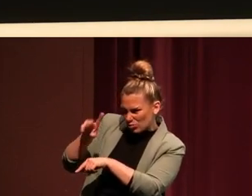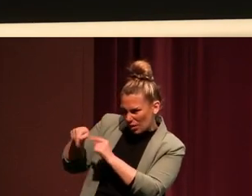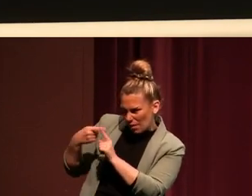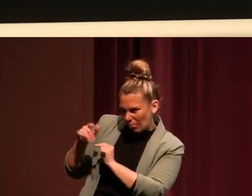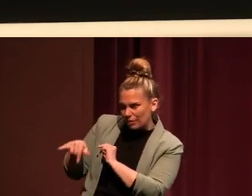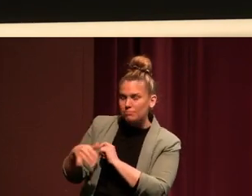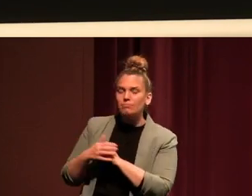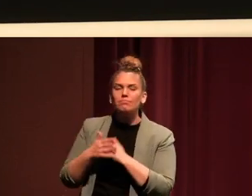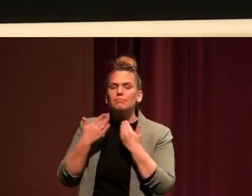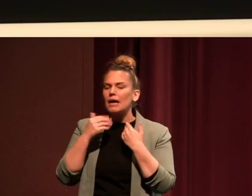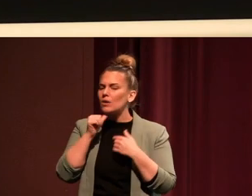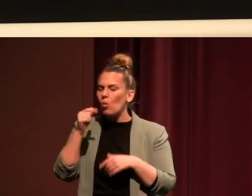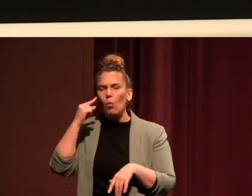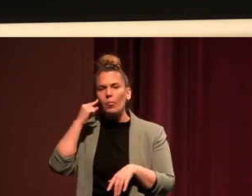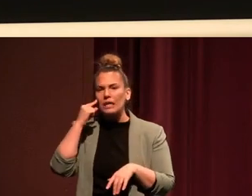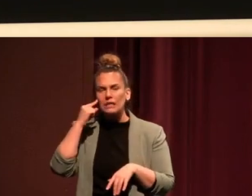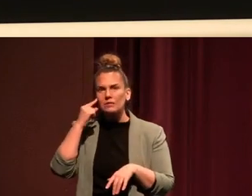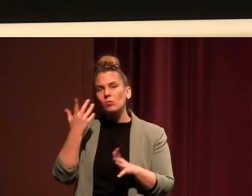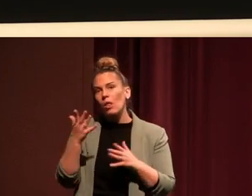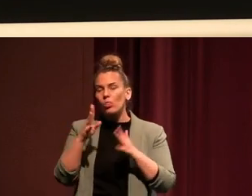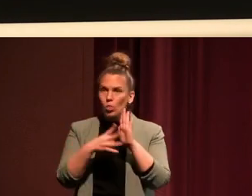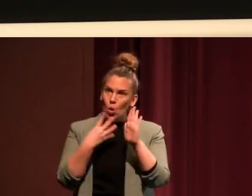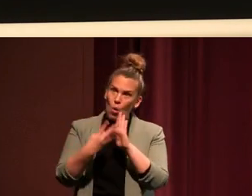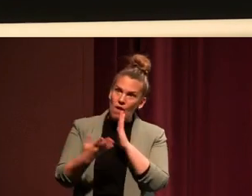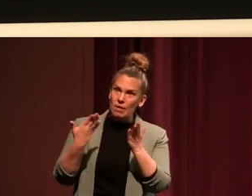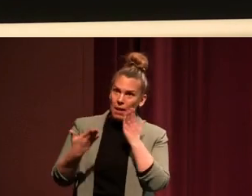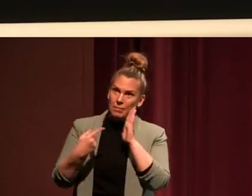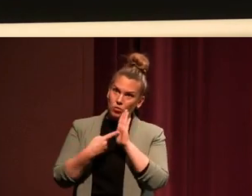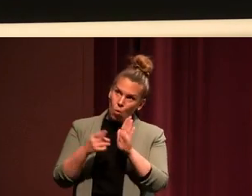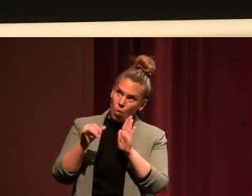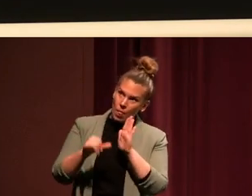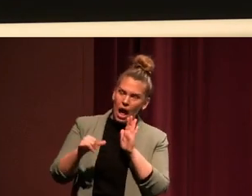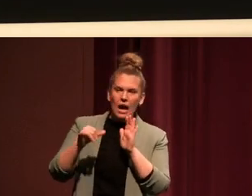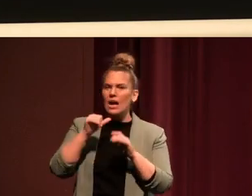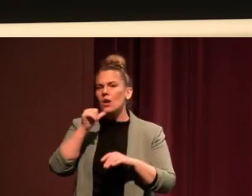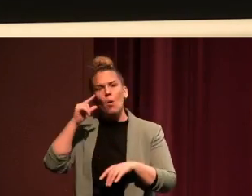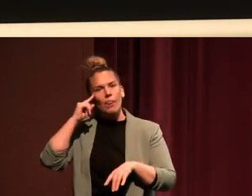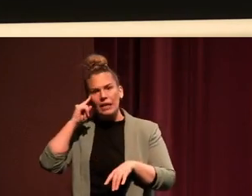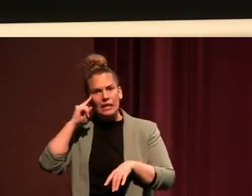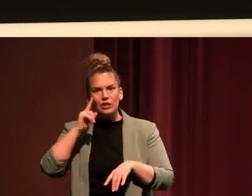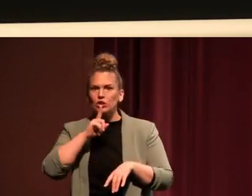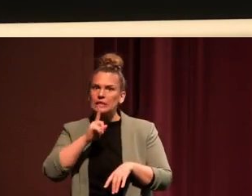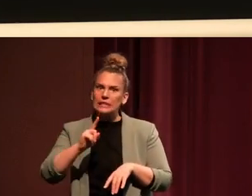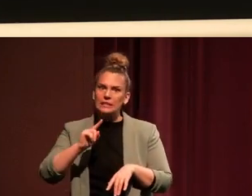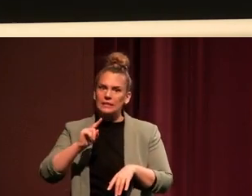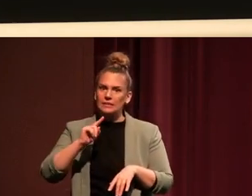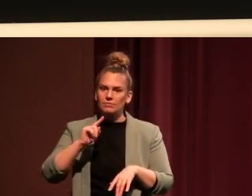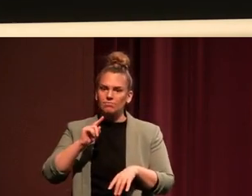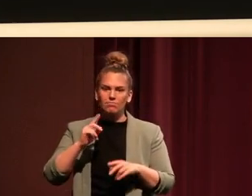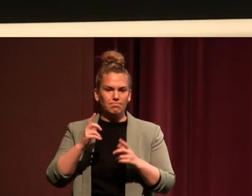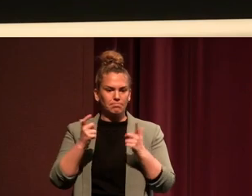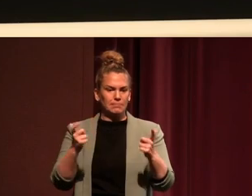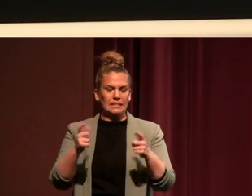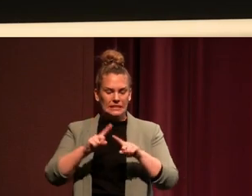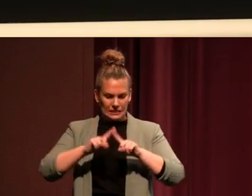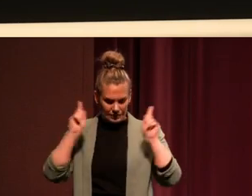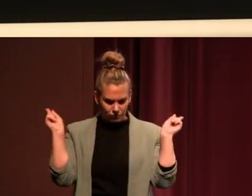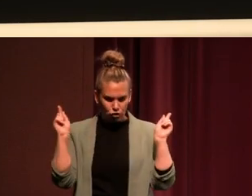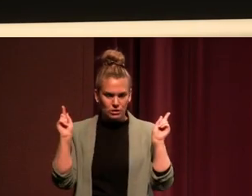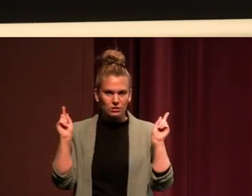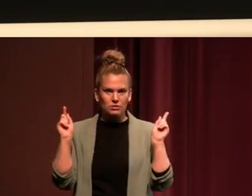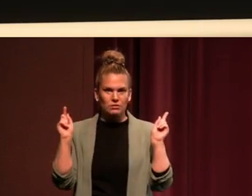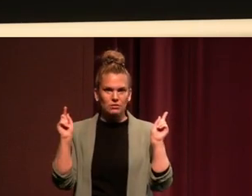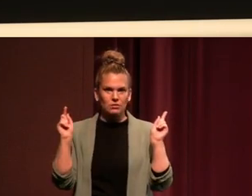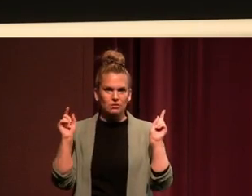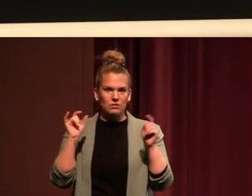there is although the graphs may have indicated this, I don't think that there is necessarily a significant difference in the demography of old growth